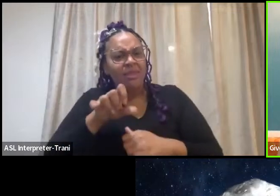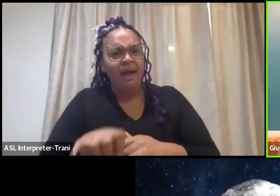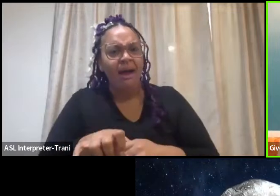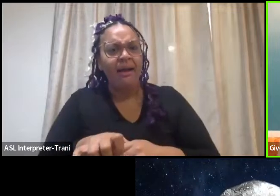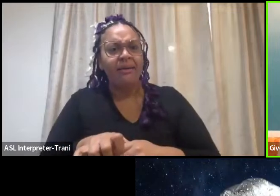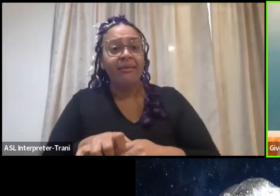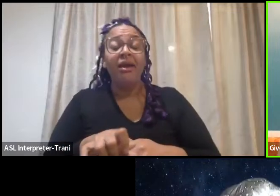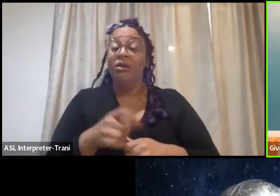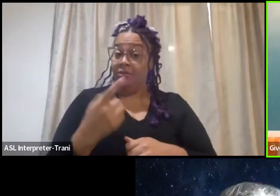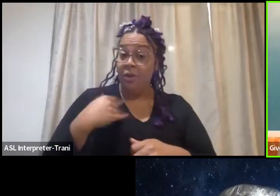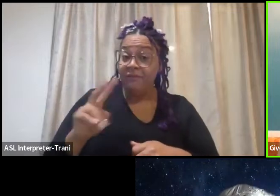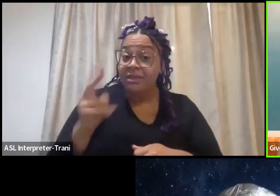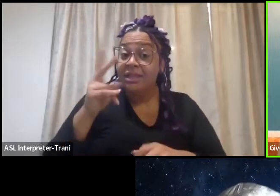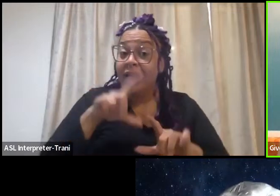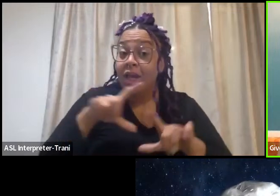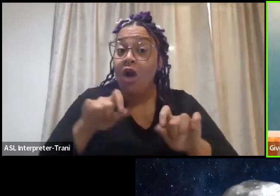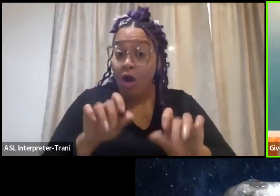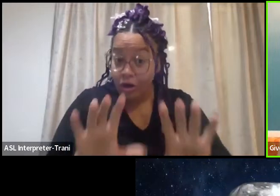second card,